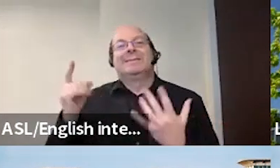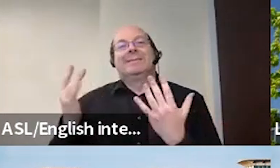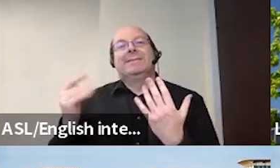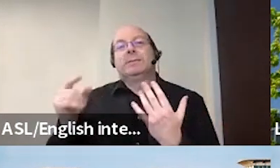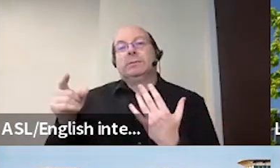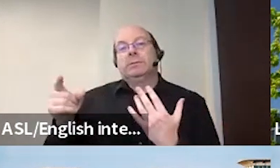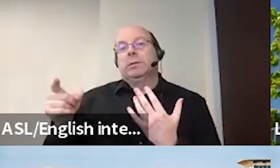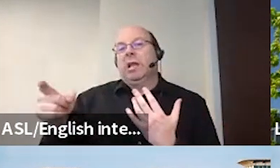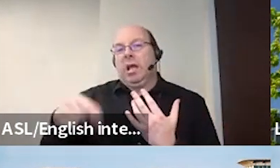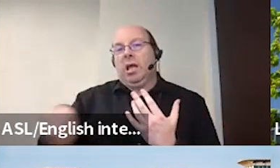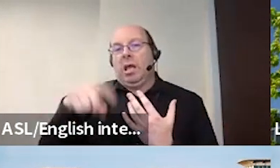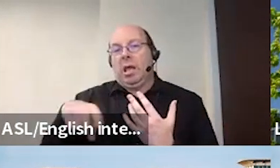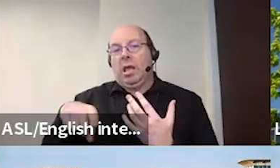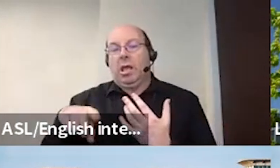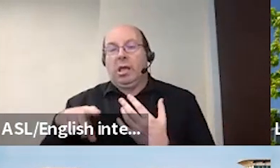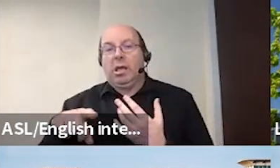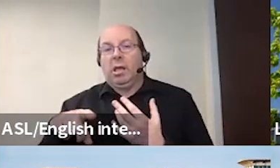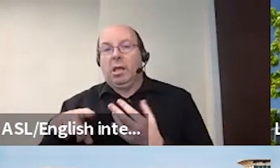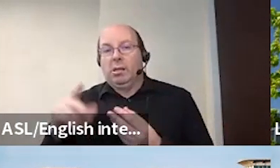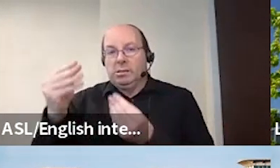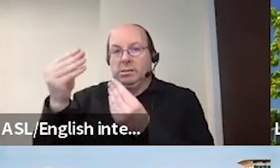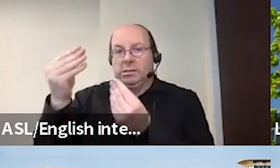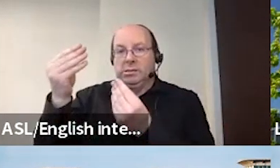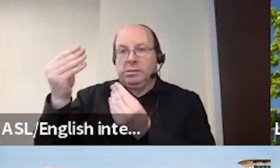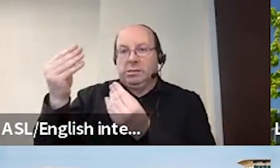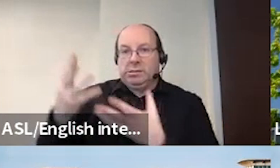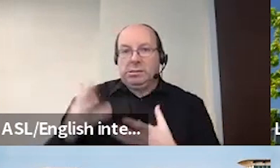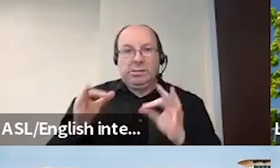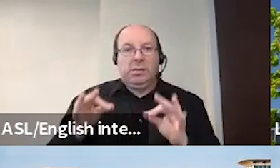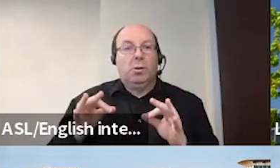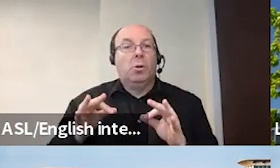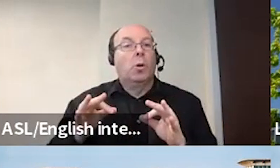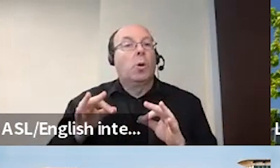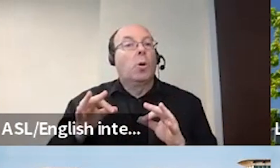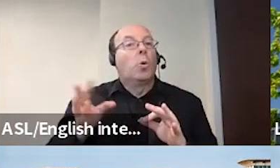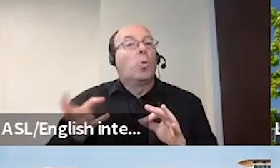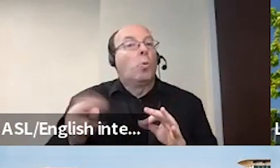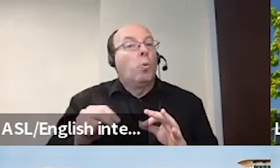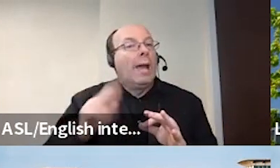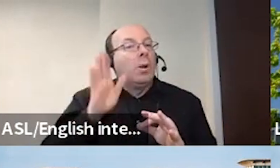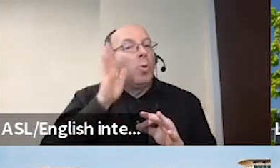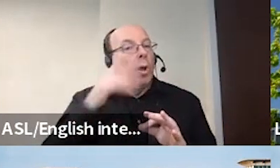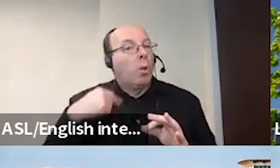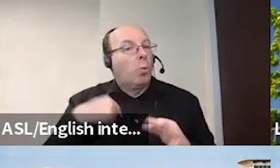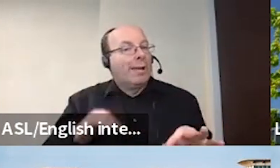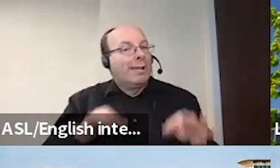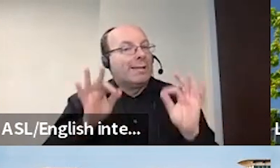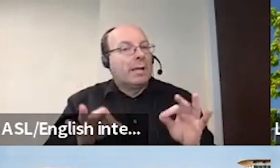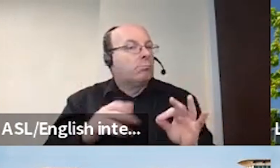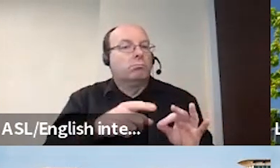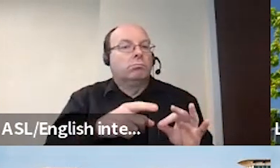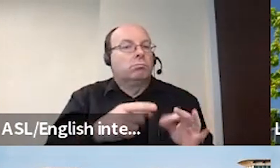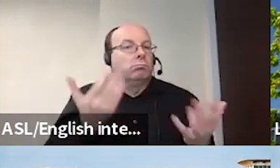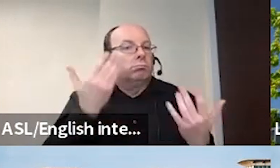the best advice about when we feel like we could make that decision. So I can't put an exact date on it. I would say continue to watch the